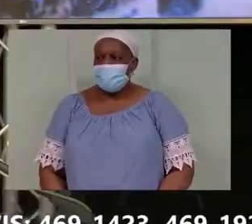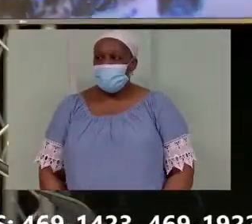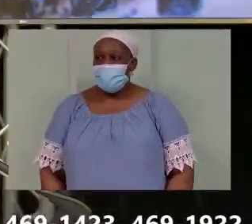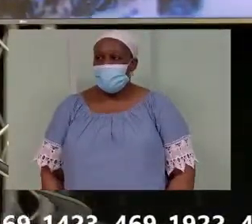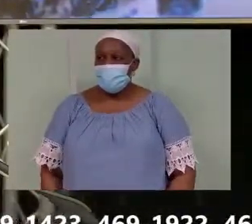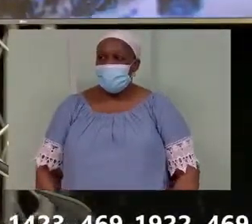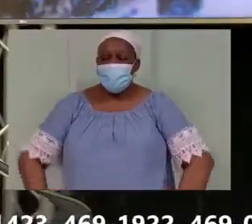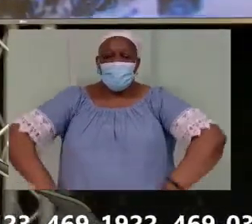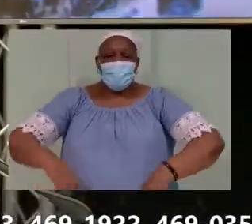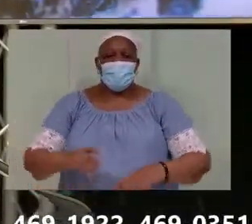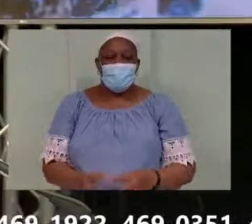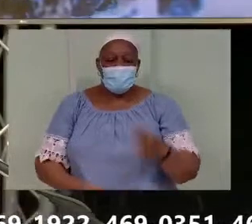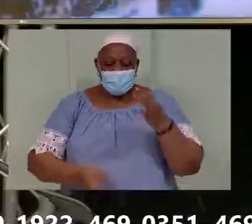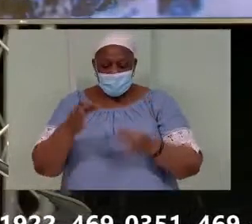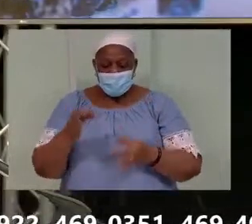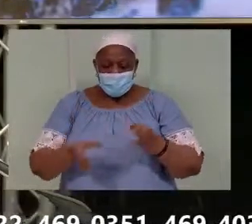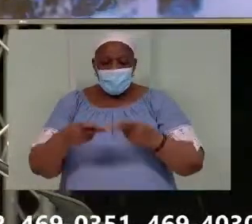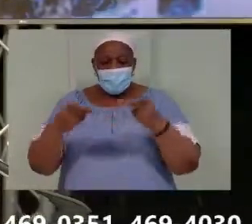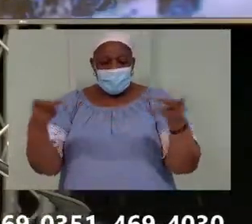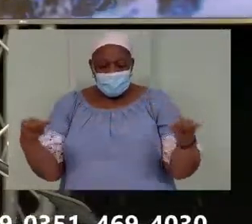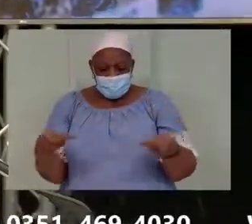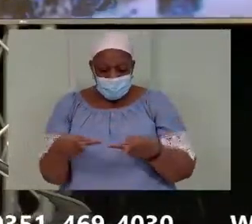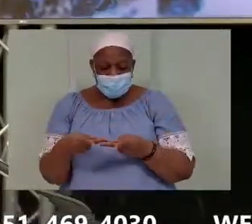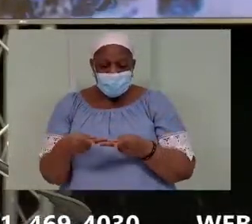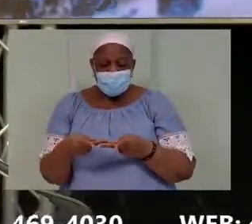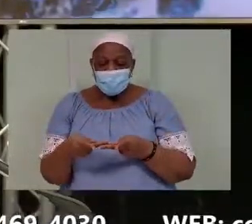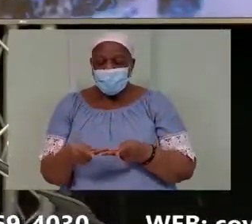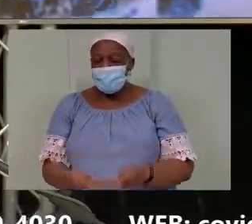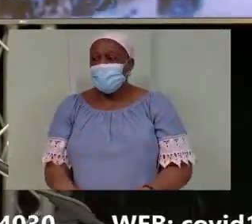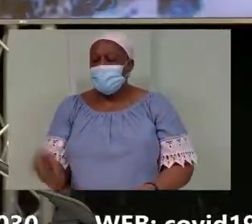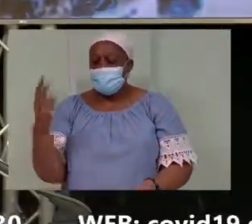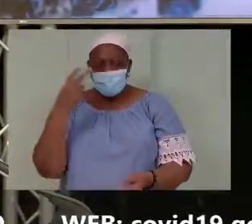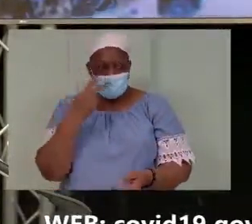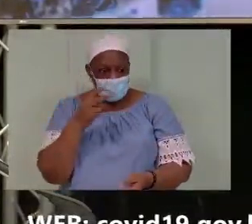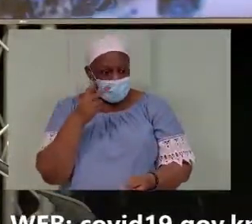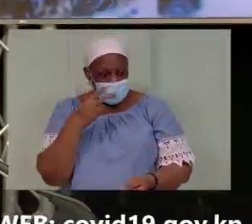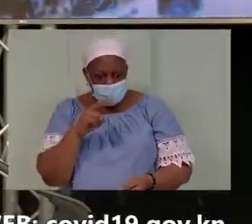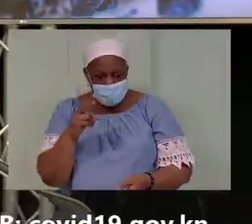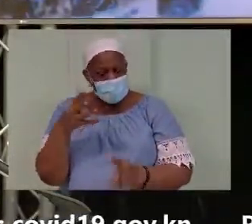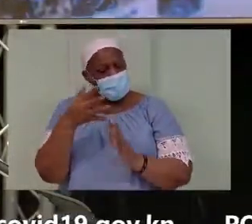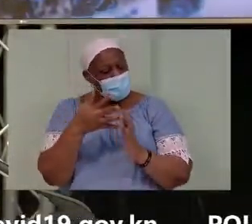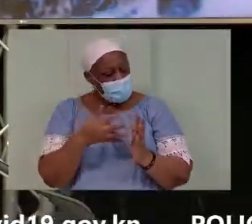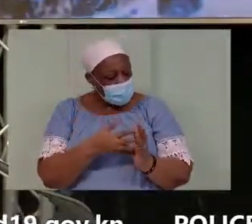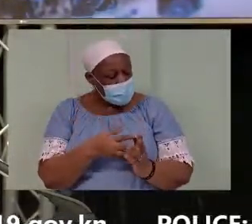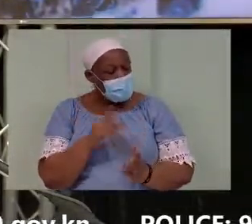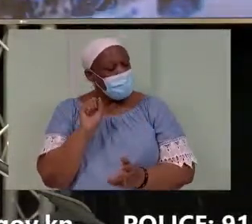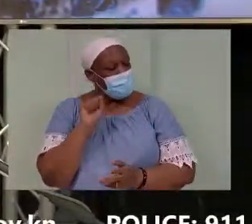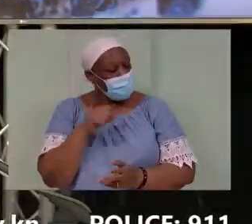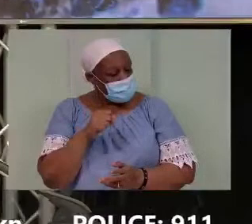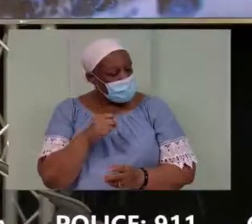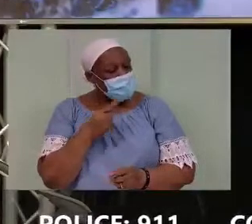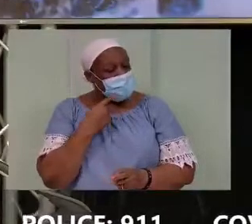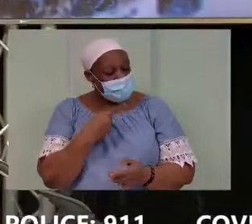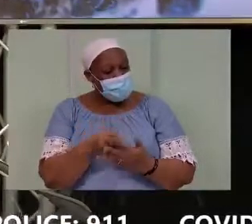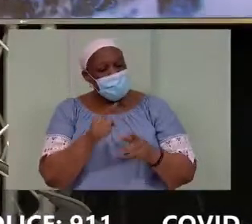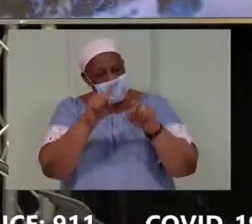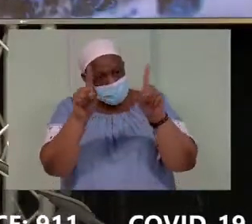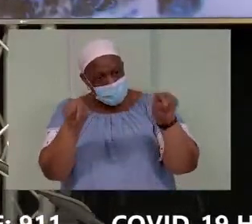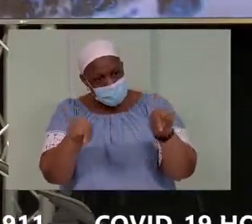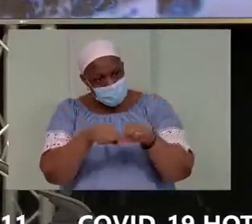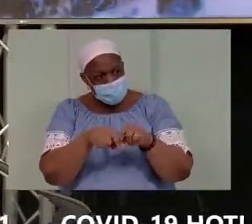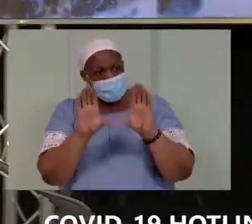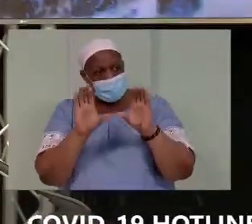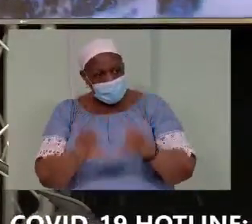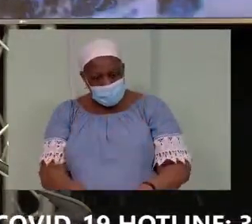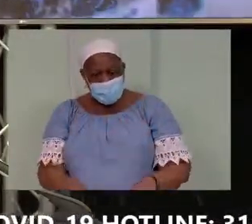been pre-approved after meeting the criteria that we are working on right now, then individuals will be able to access these